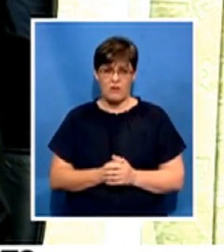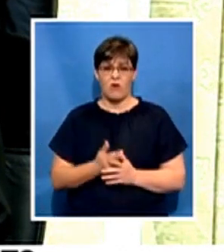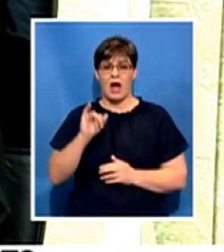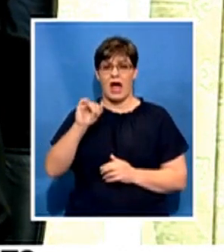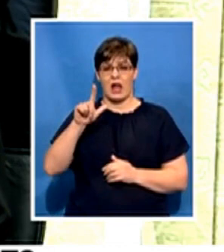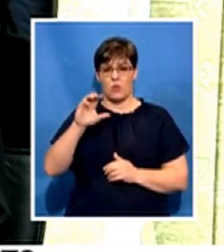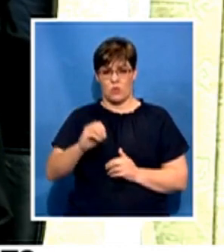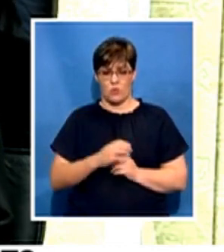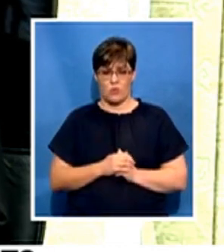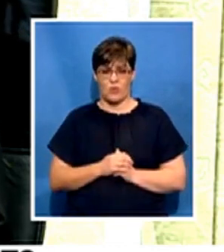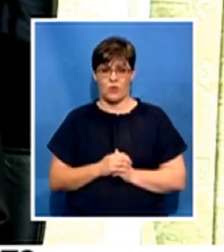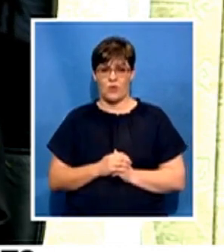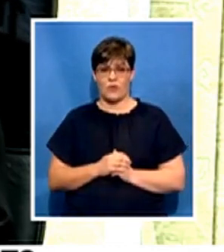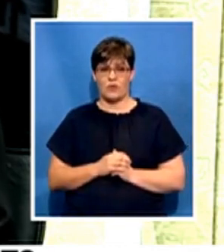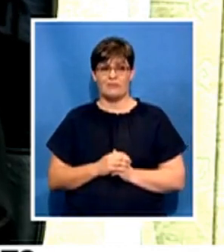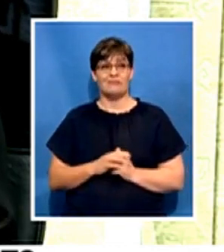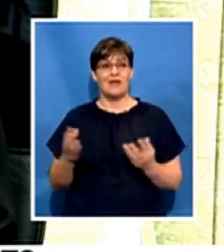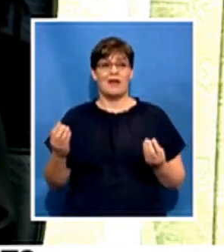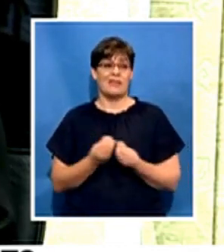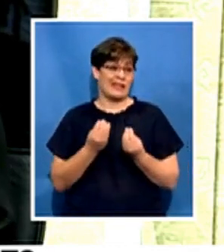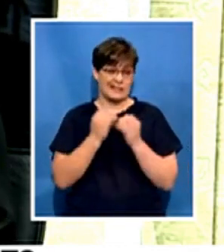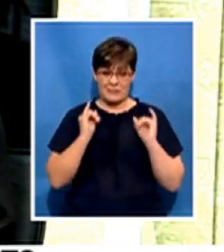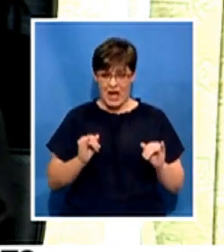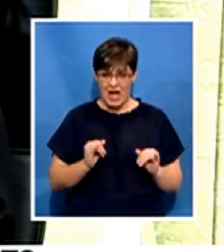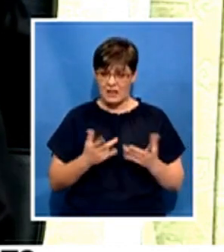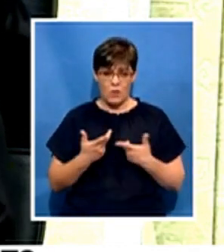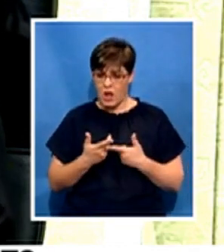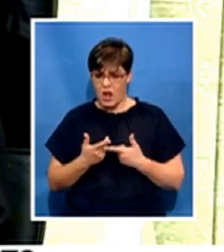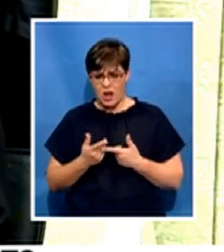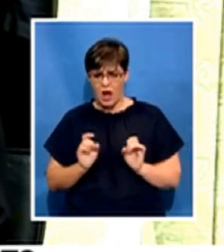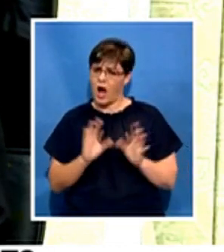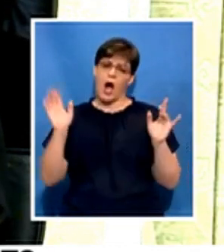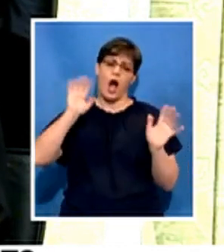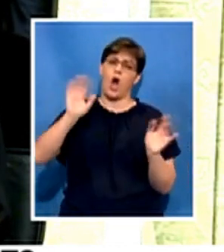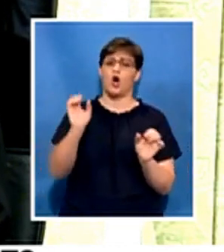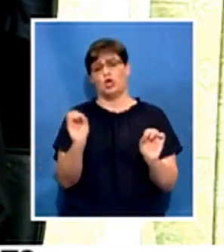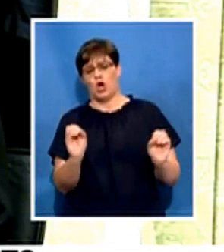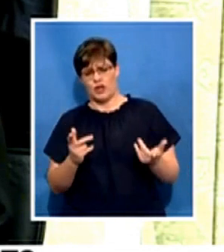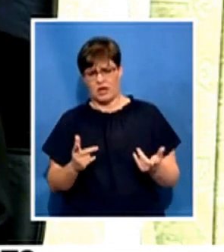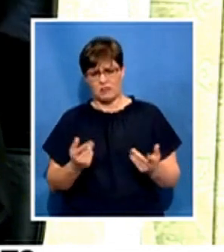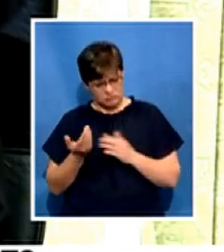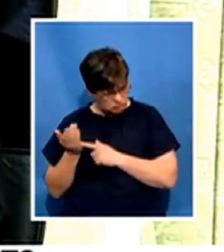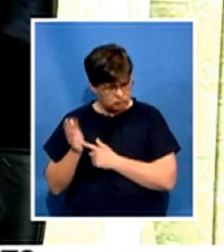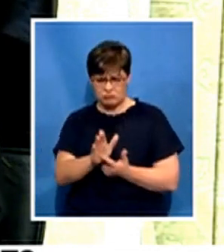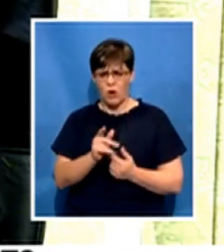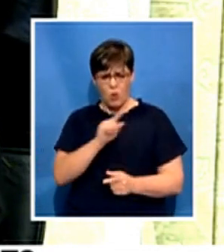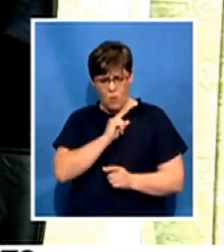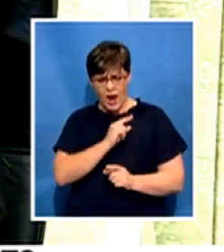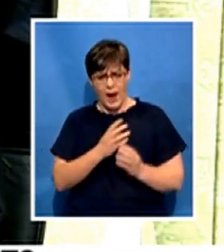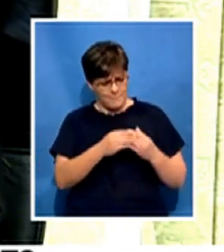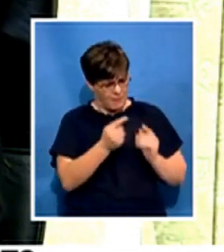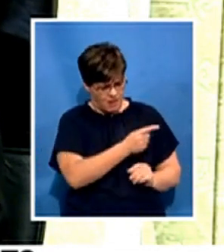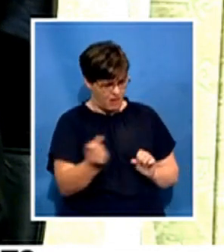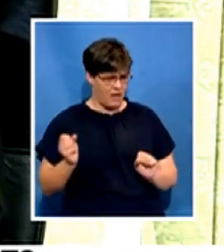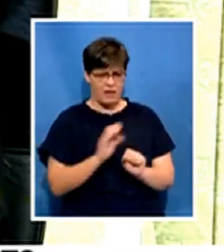bad, we're not going to sugarcoat them, because they affect our members. That is why we are going to take the steps that we're going